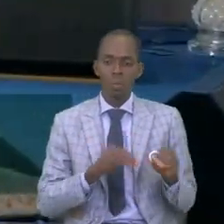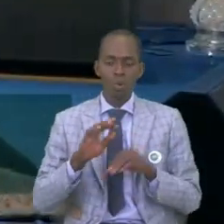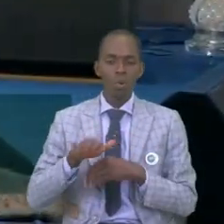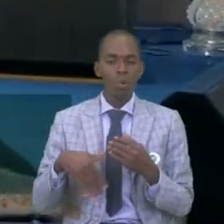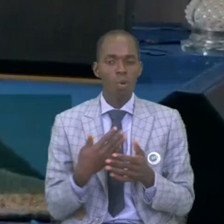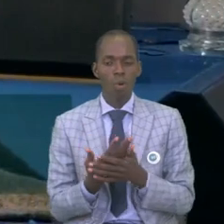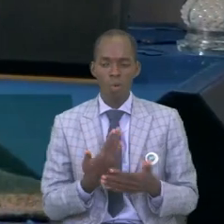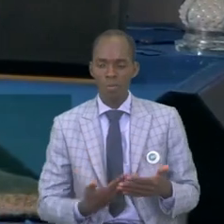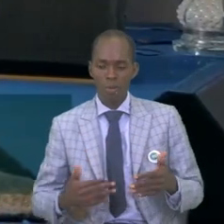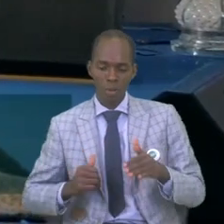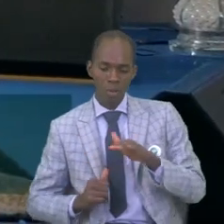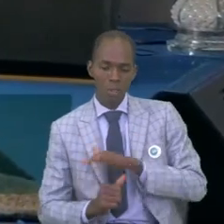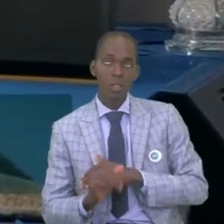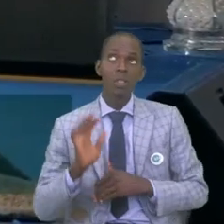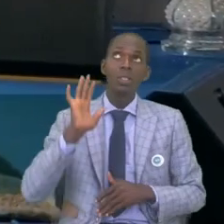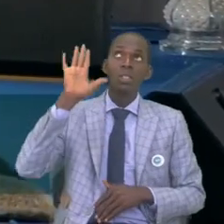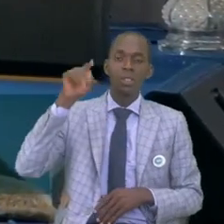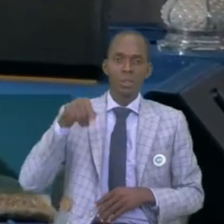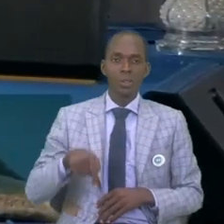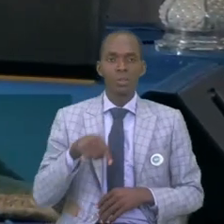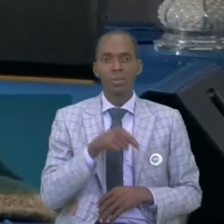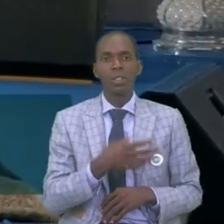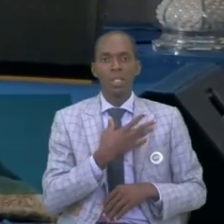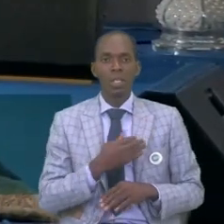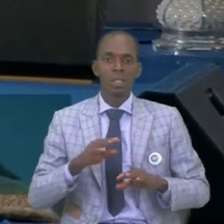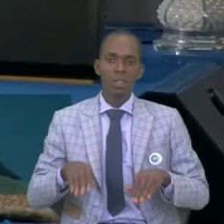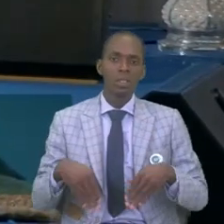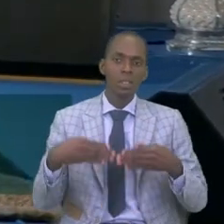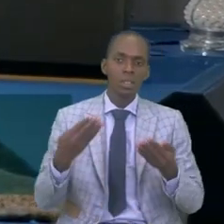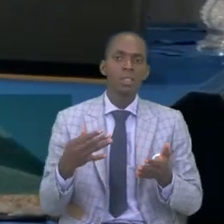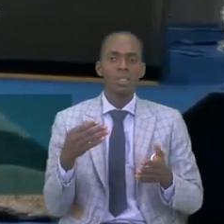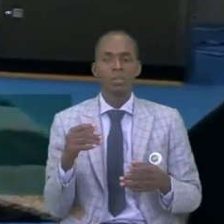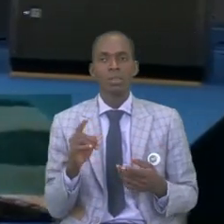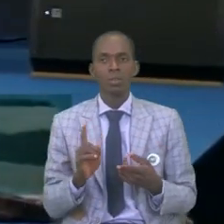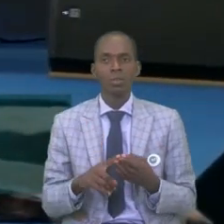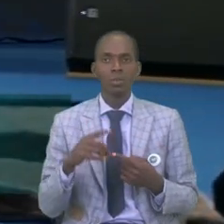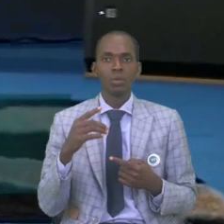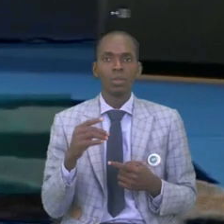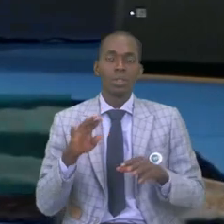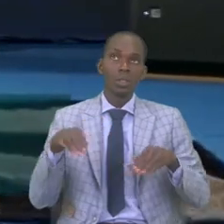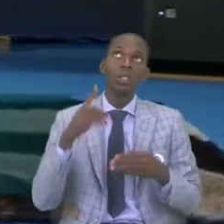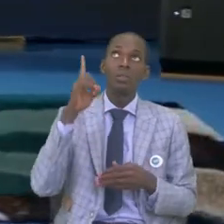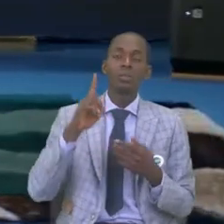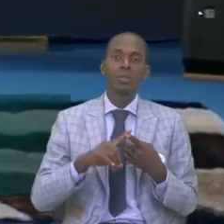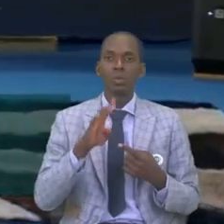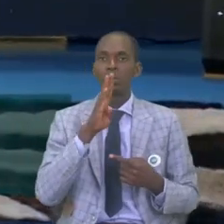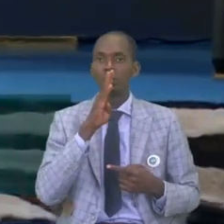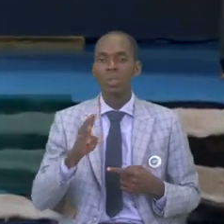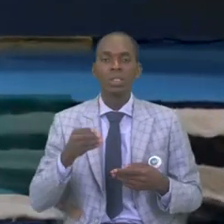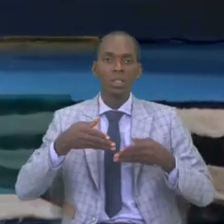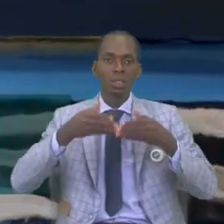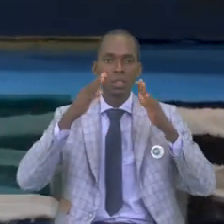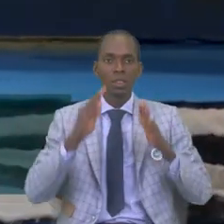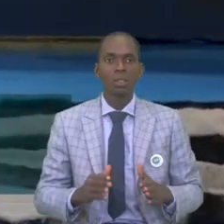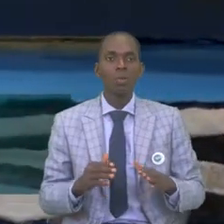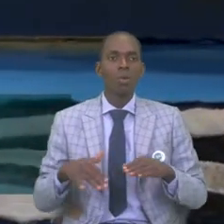and gave him to be head. Look at that. He gave him to be head over all things